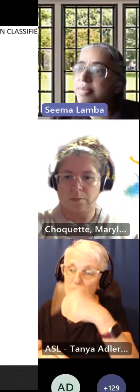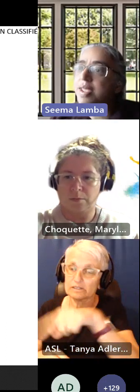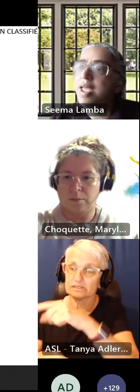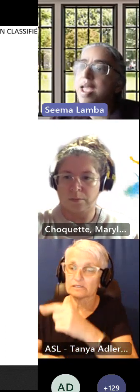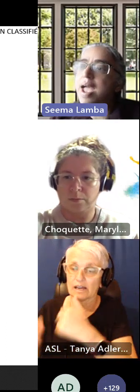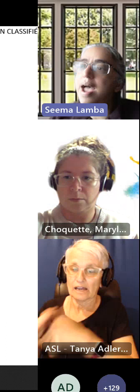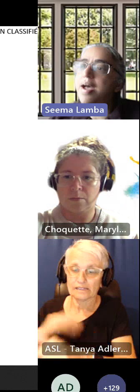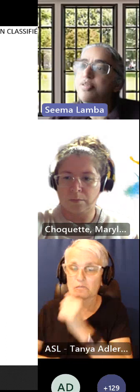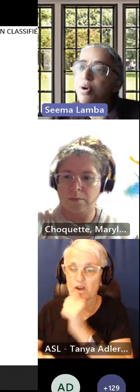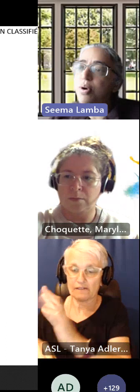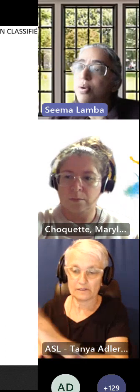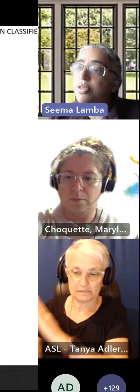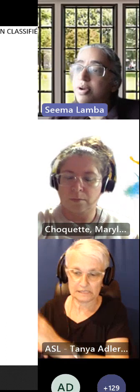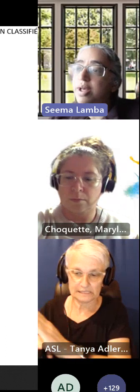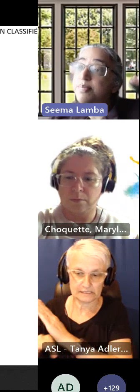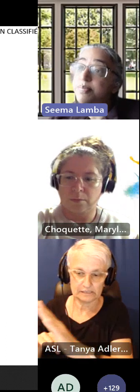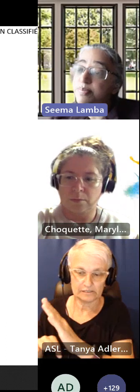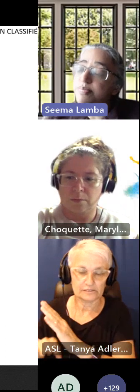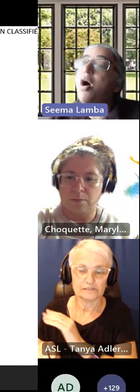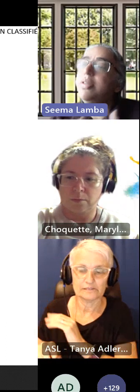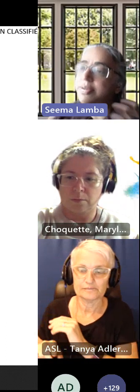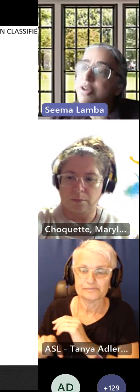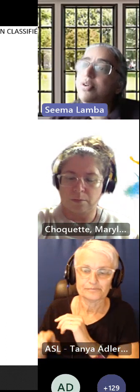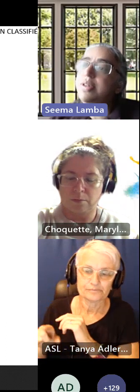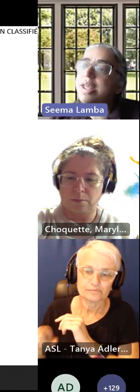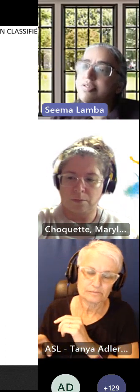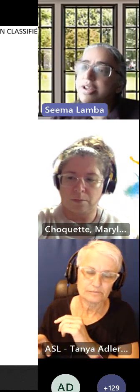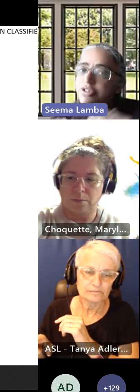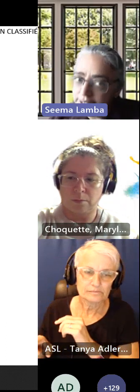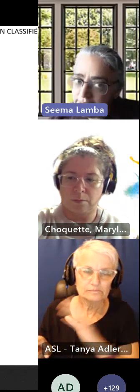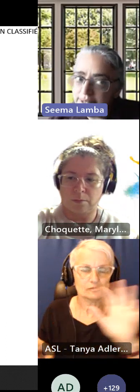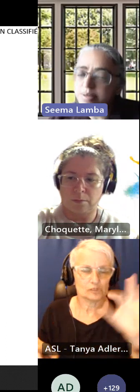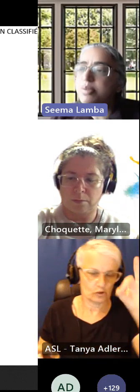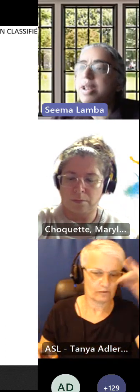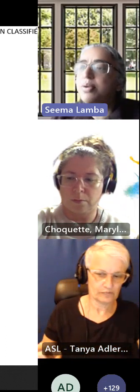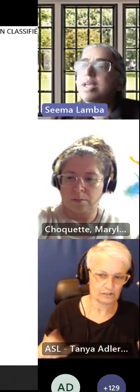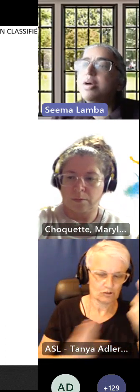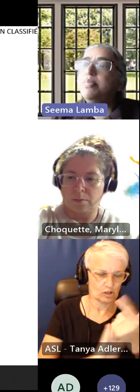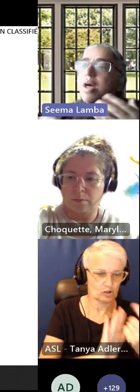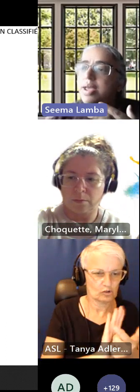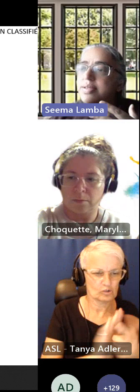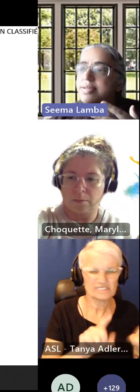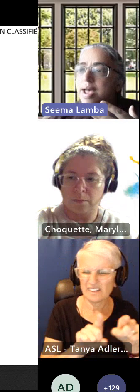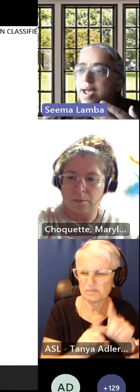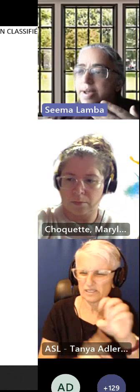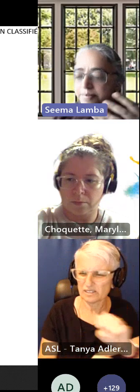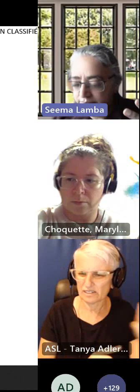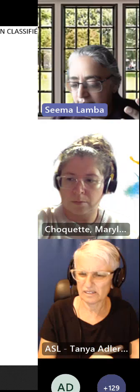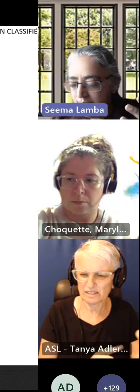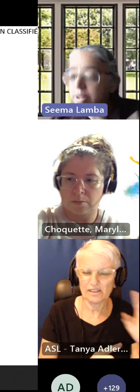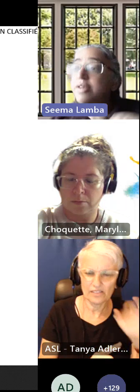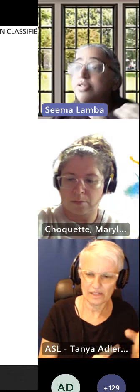sector. So the like federal legislation, like the employment equity, applies